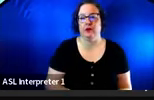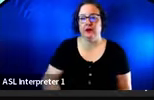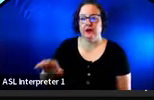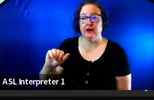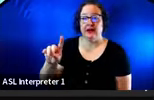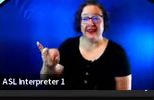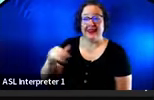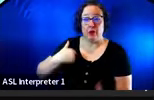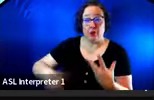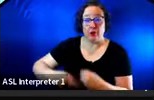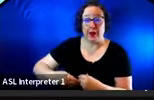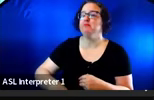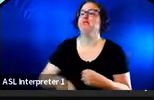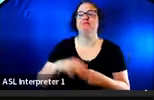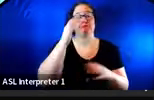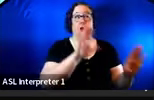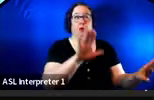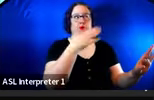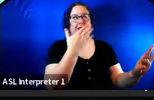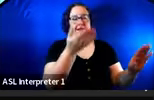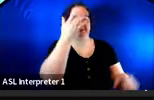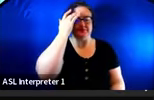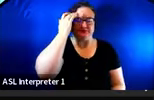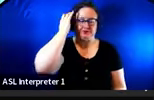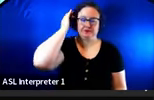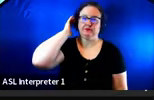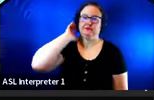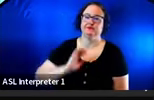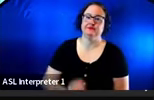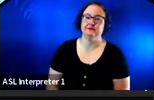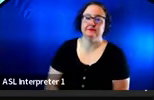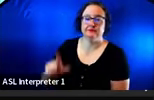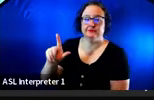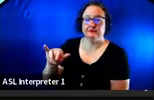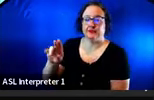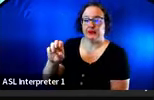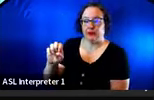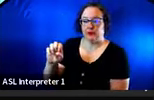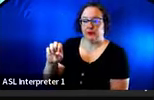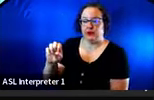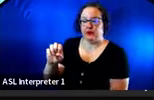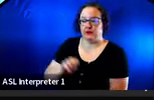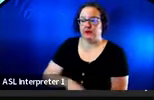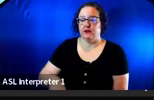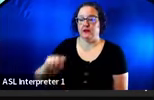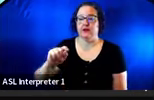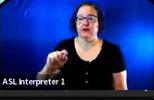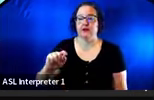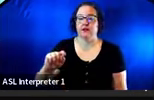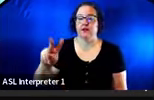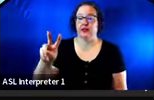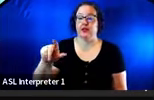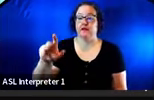anything to add, or you okay? No, that's very good. Thank you. Thanks for answering that. Louise tosses in the chat that Veil's an awesome game for limited